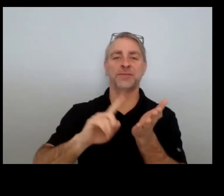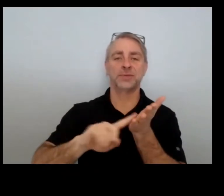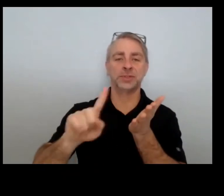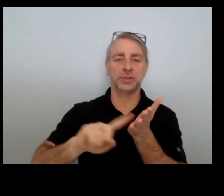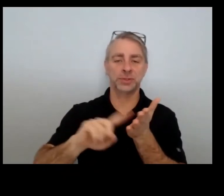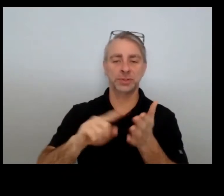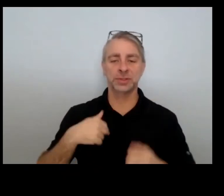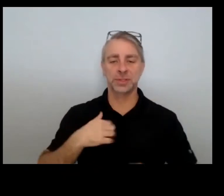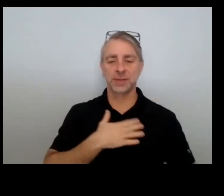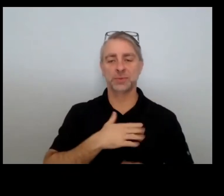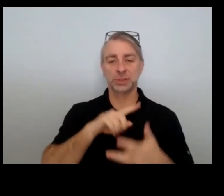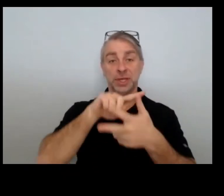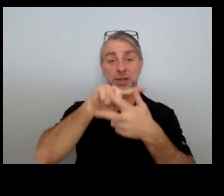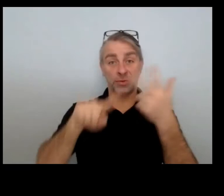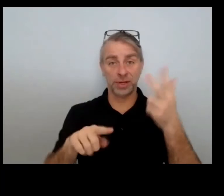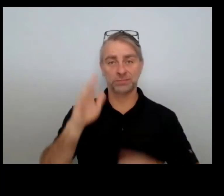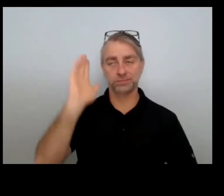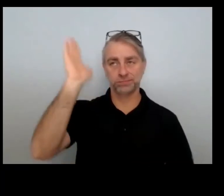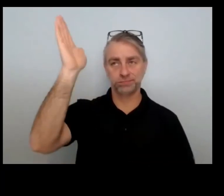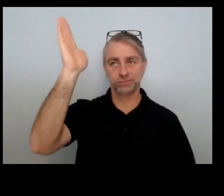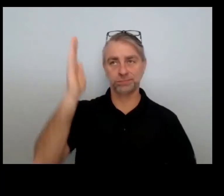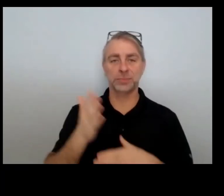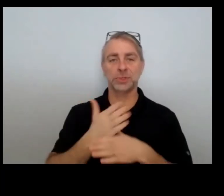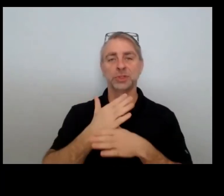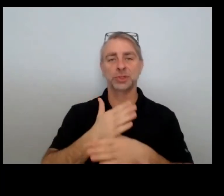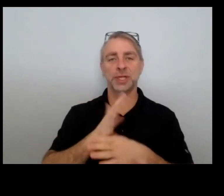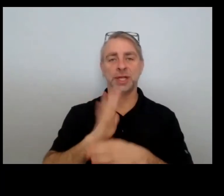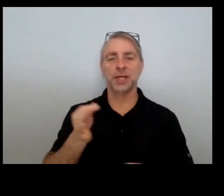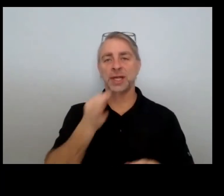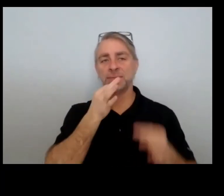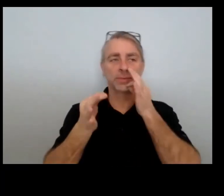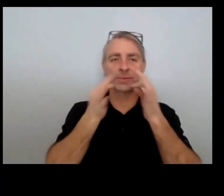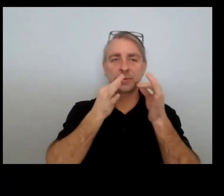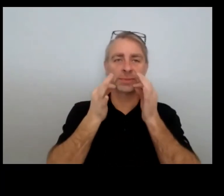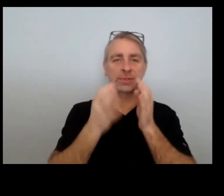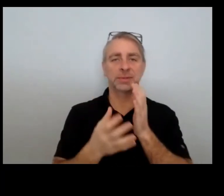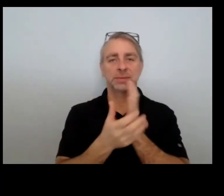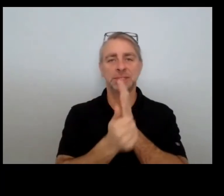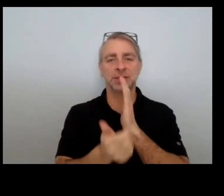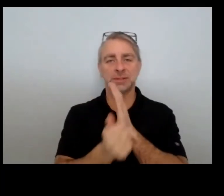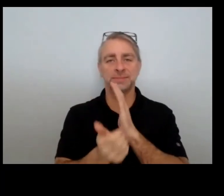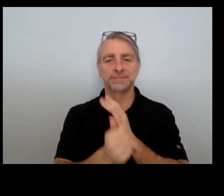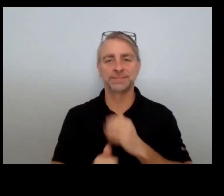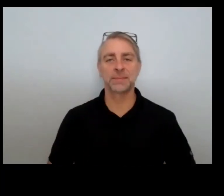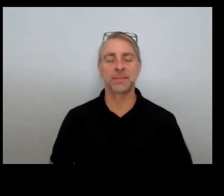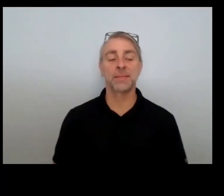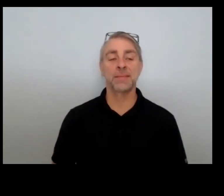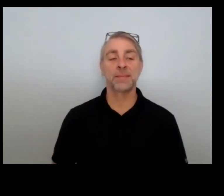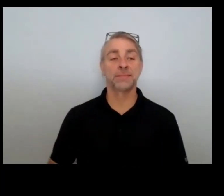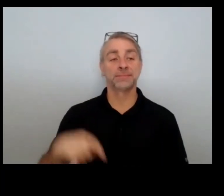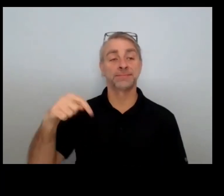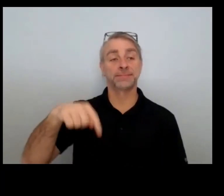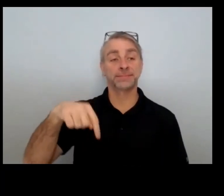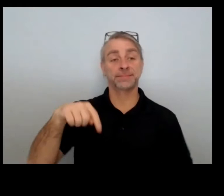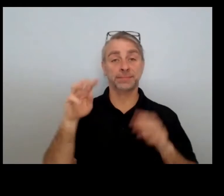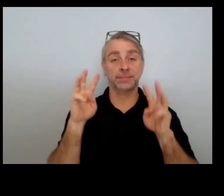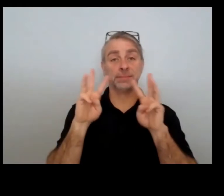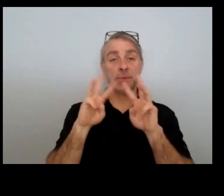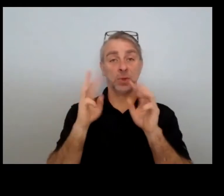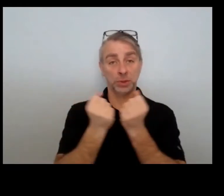their expertise with us throughout this course series. We are pleased to offer this workshop, Modern